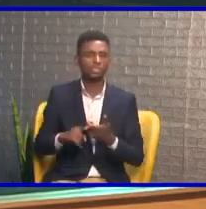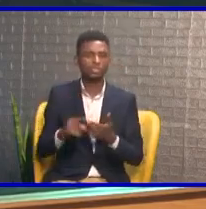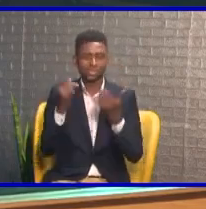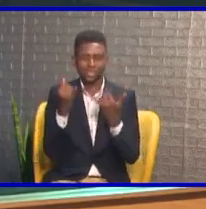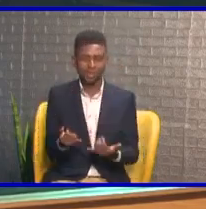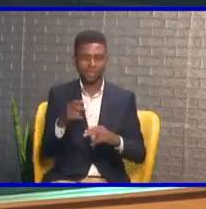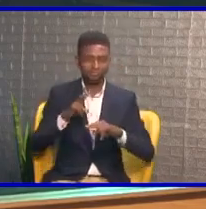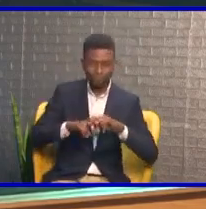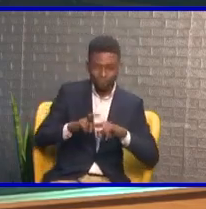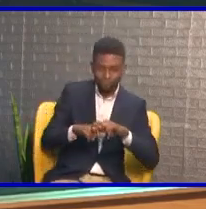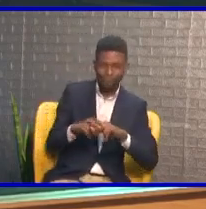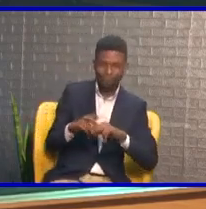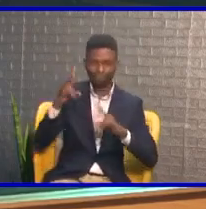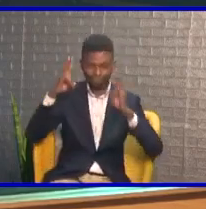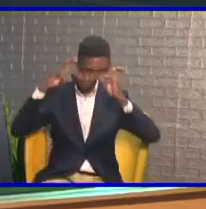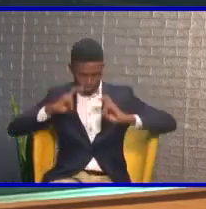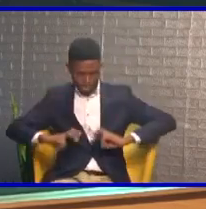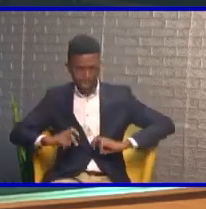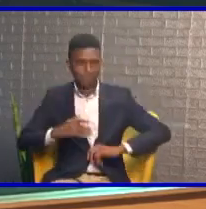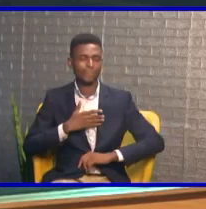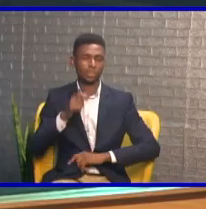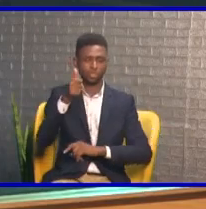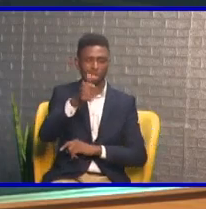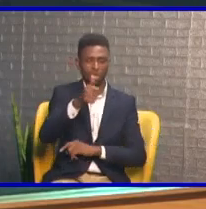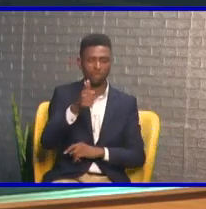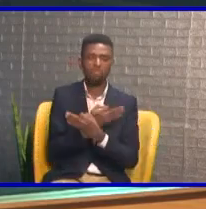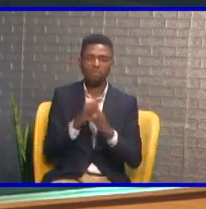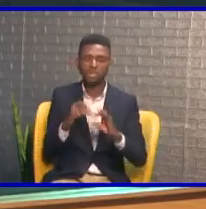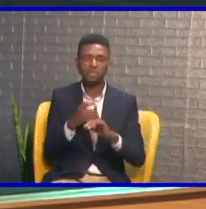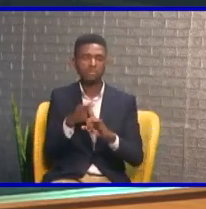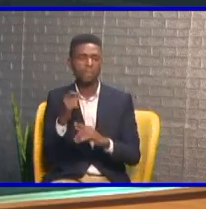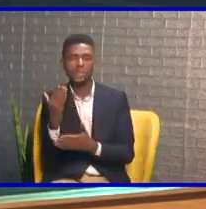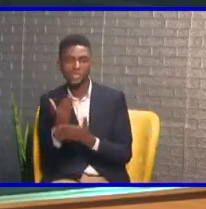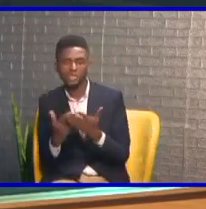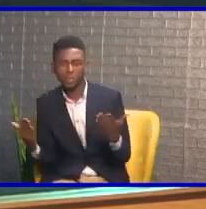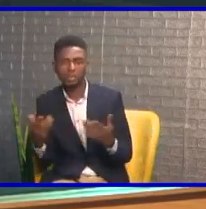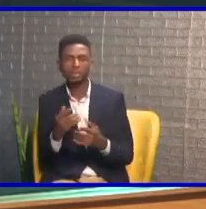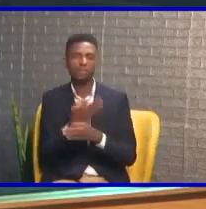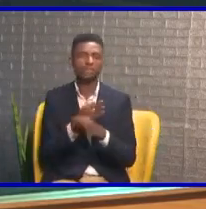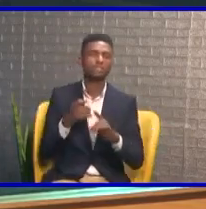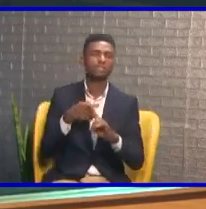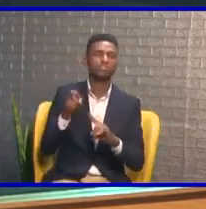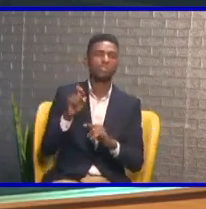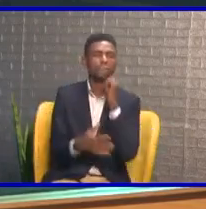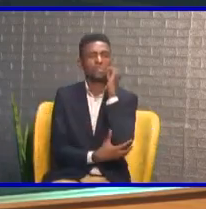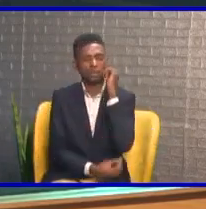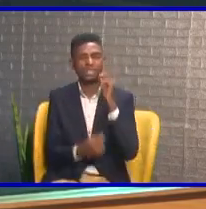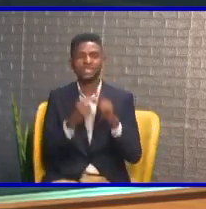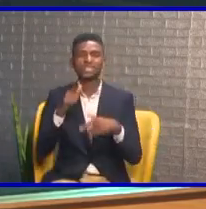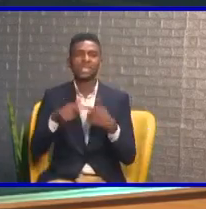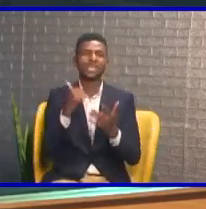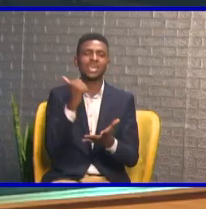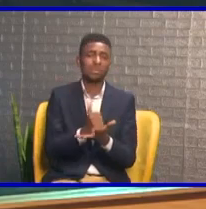down and imagine yourself free from something. Free from poverty. Say amen, somebody. Amen. You